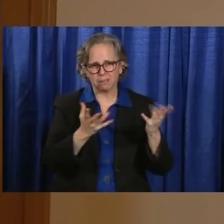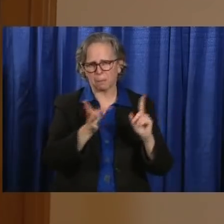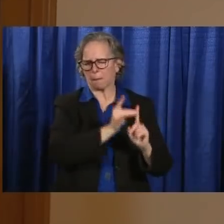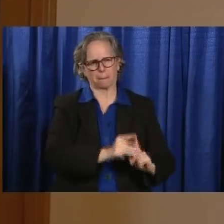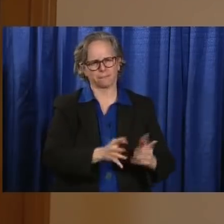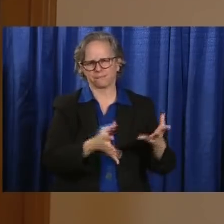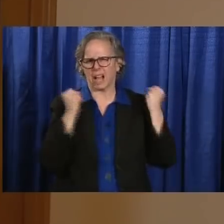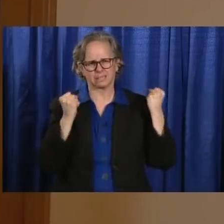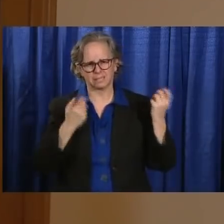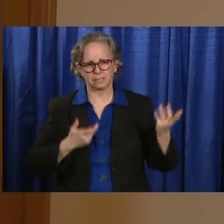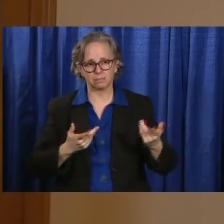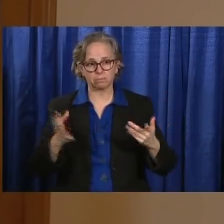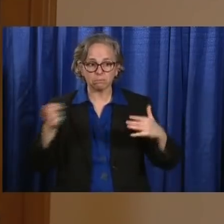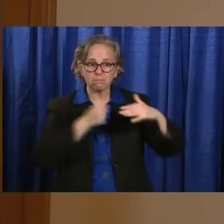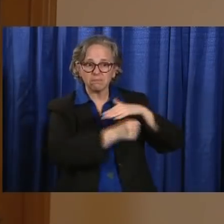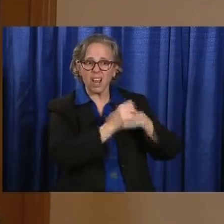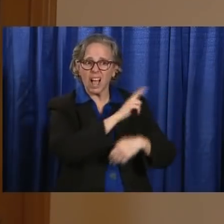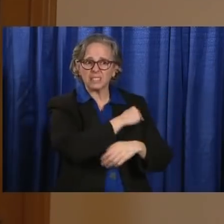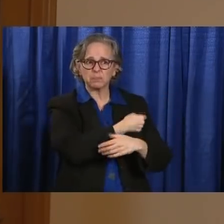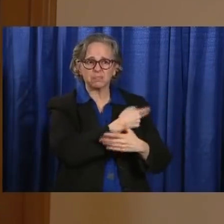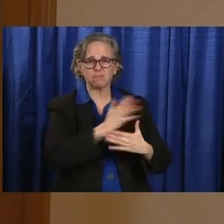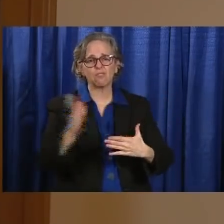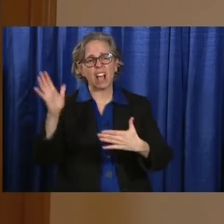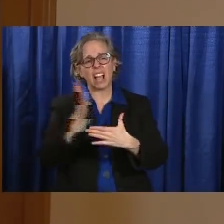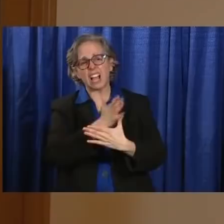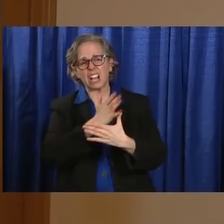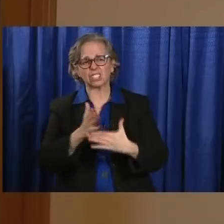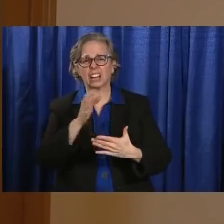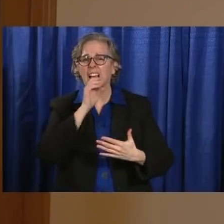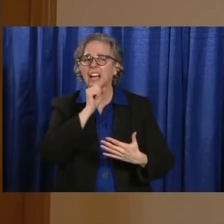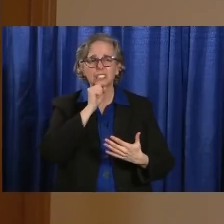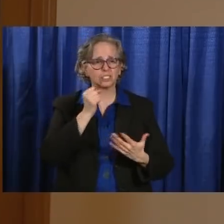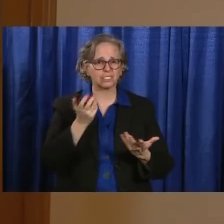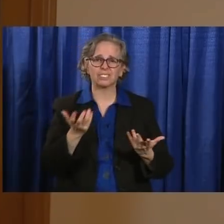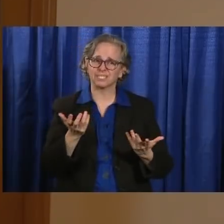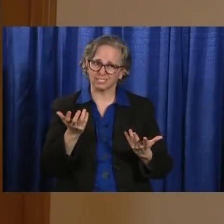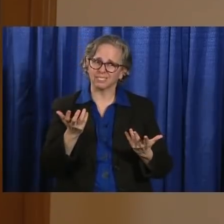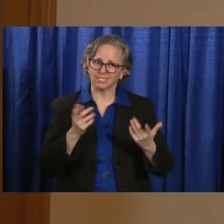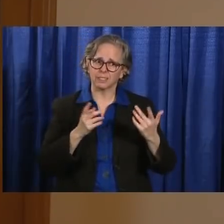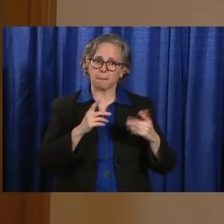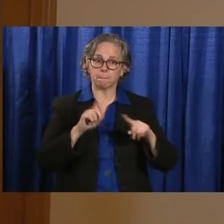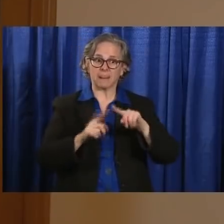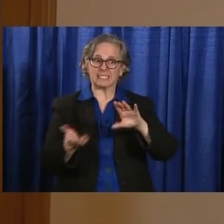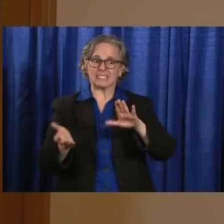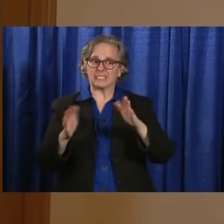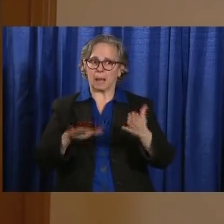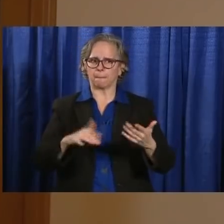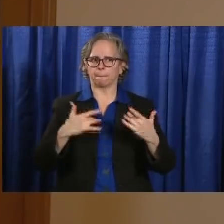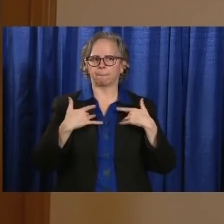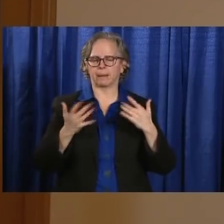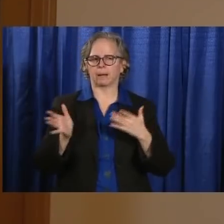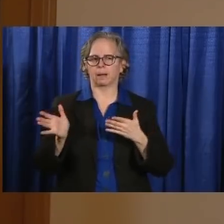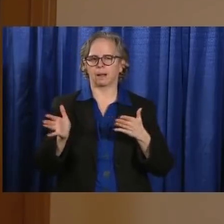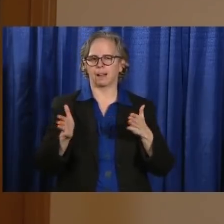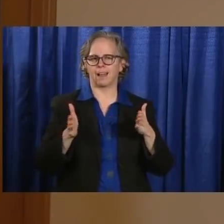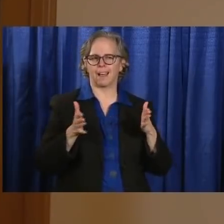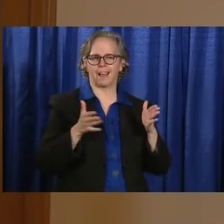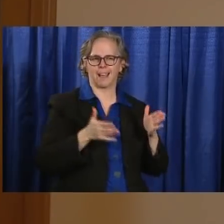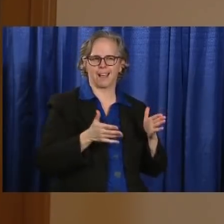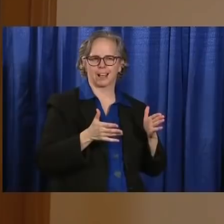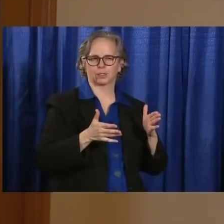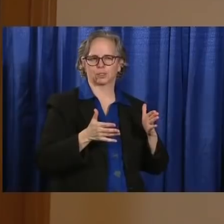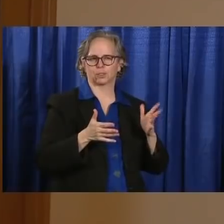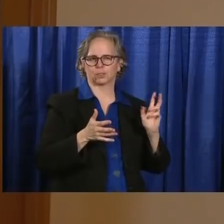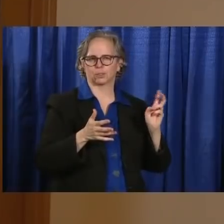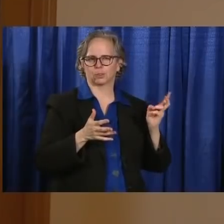across all ages. We certainly see deaths being much more likely in people, again, who are at risk and elderly.